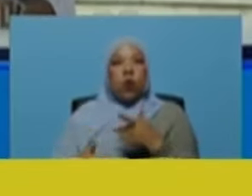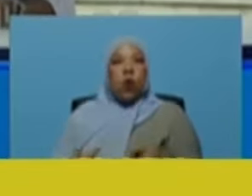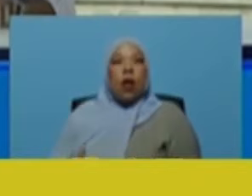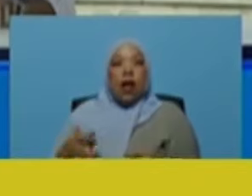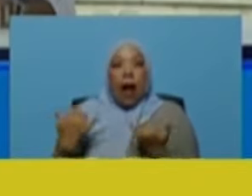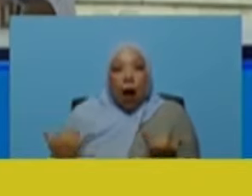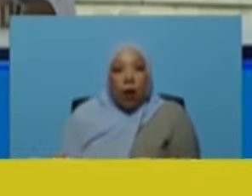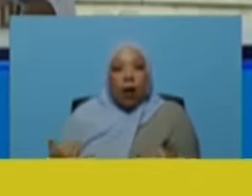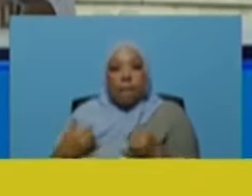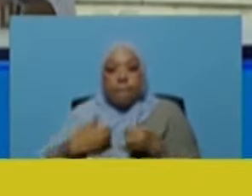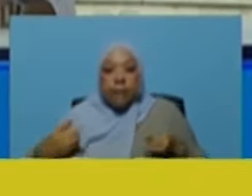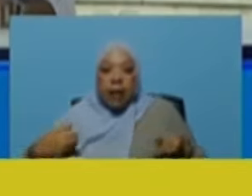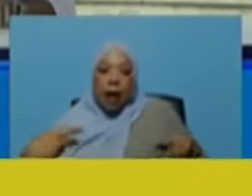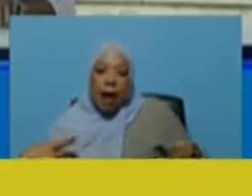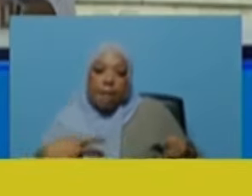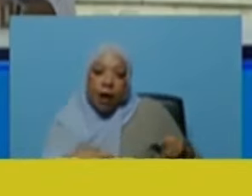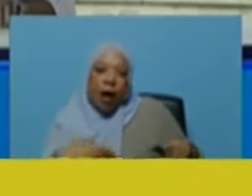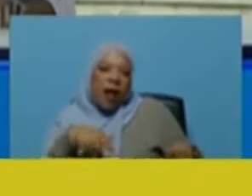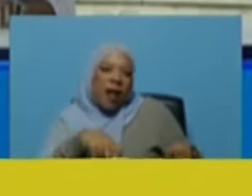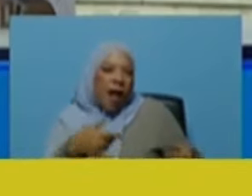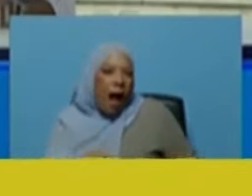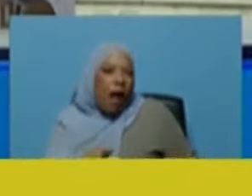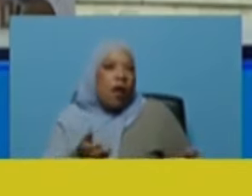the reinauguration of the